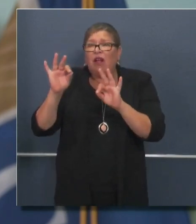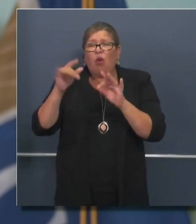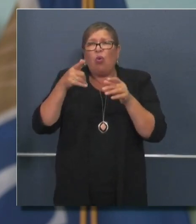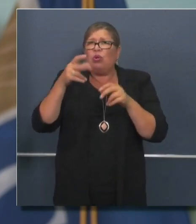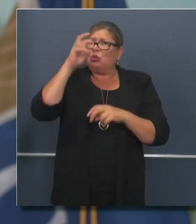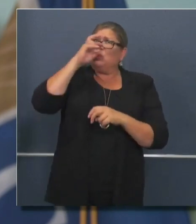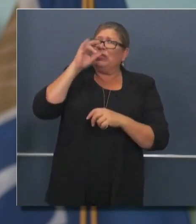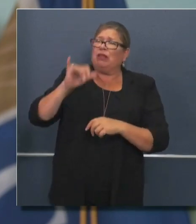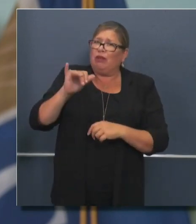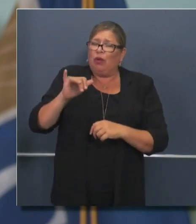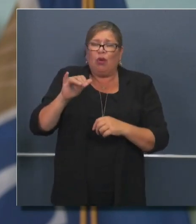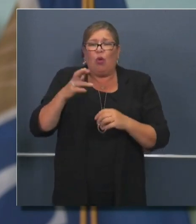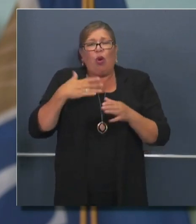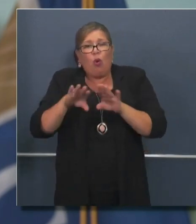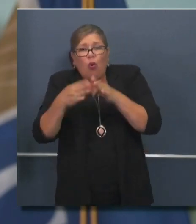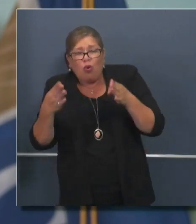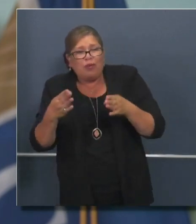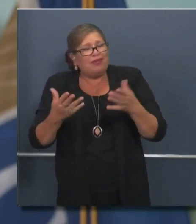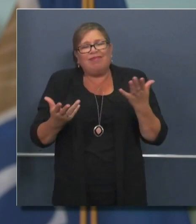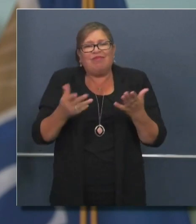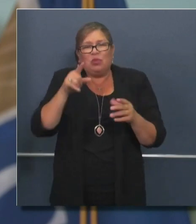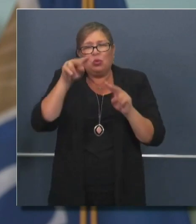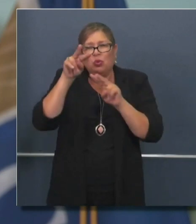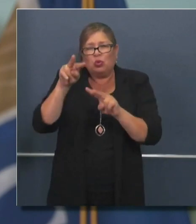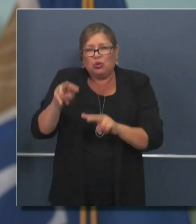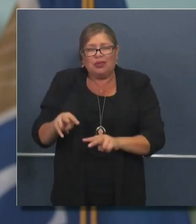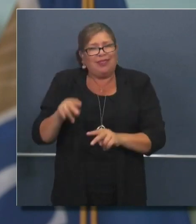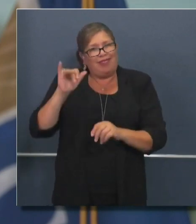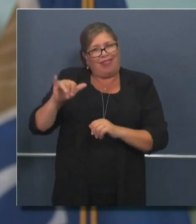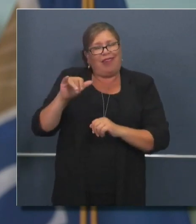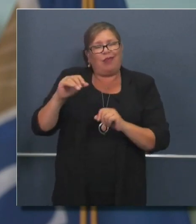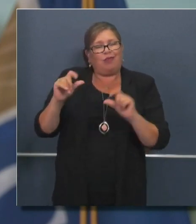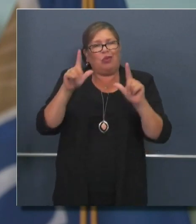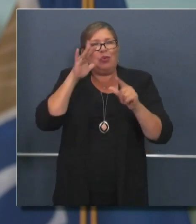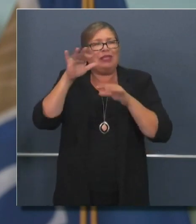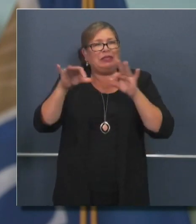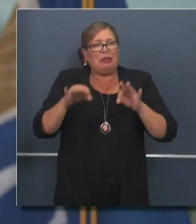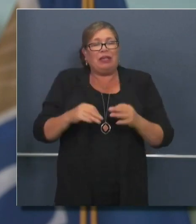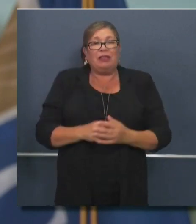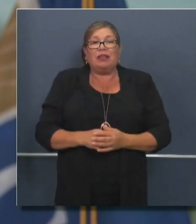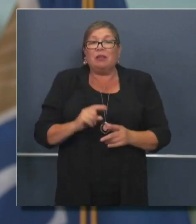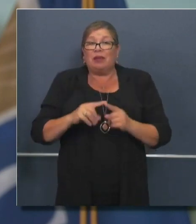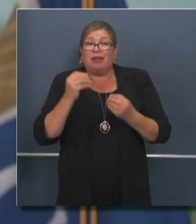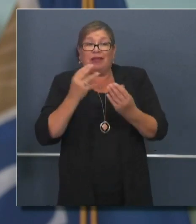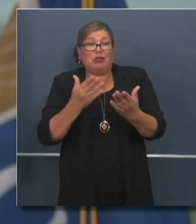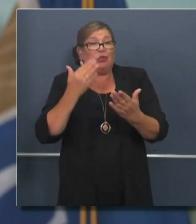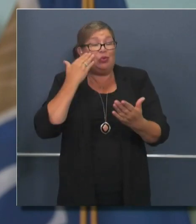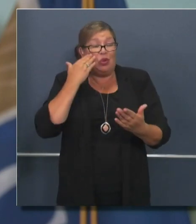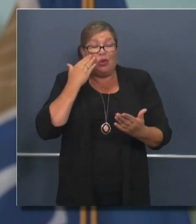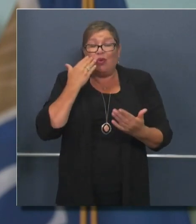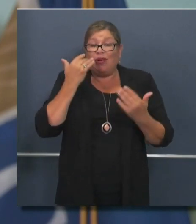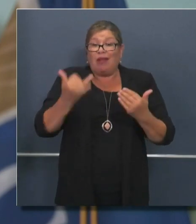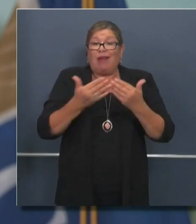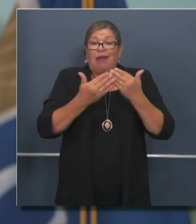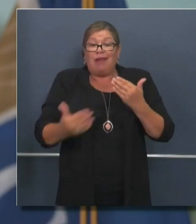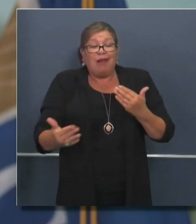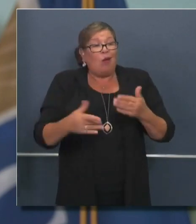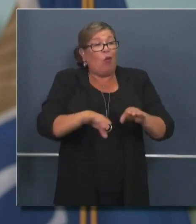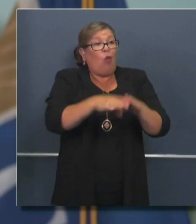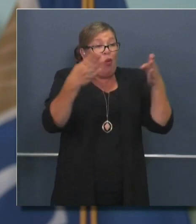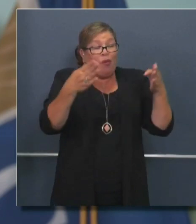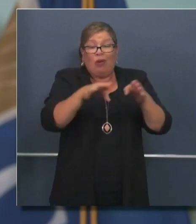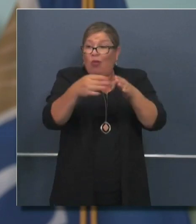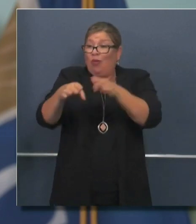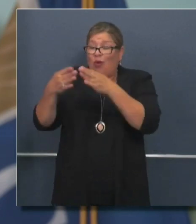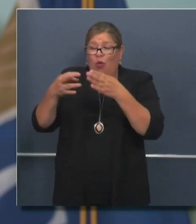doing, and just know that that pace now is 100% going to be determined on the basis of